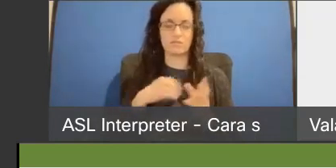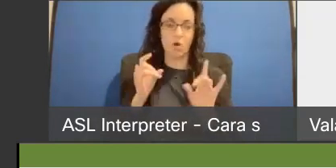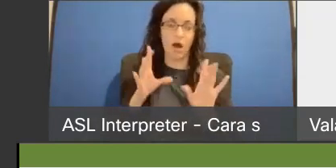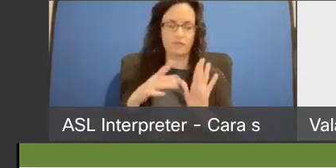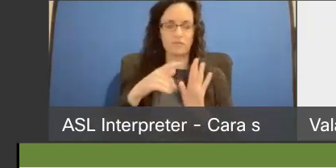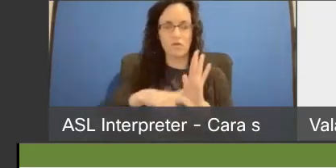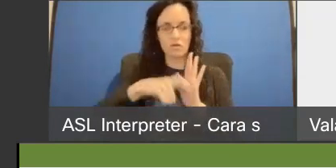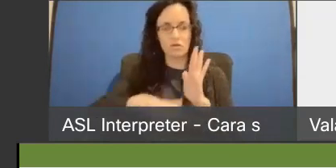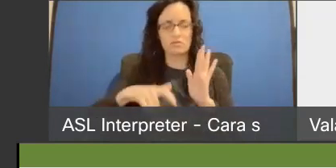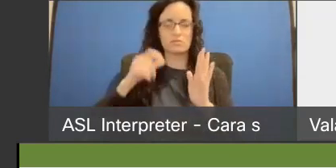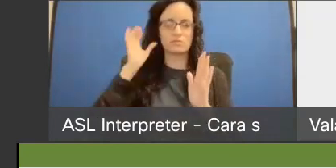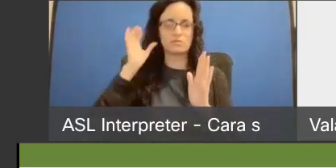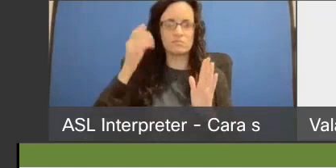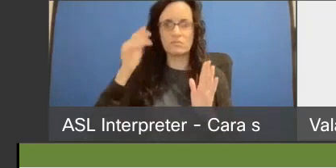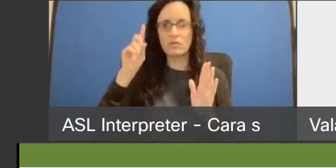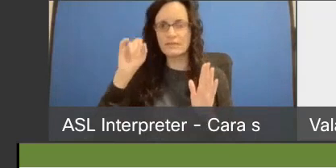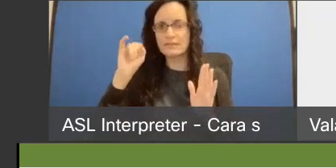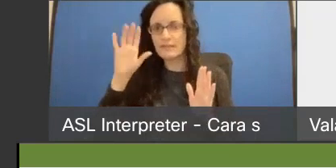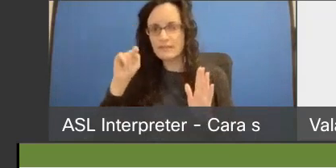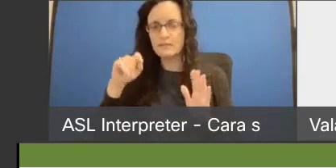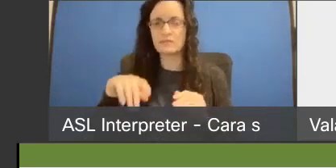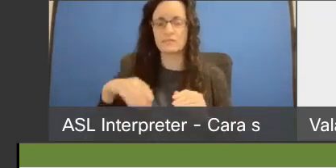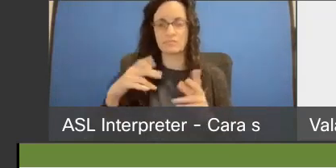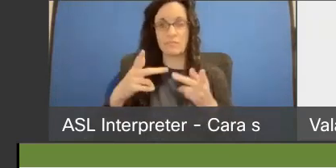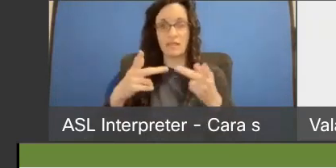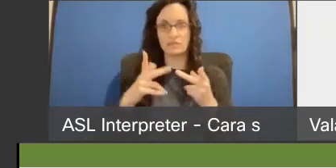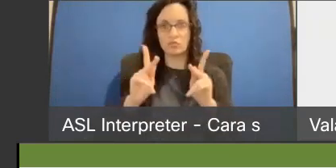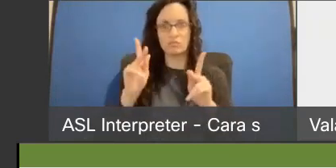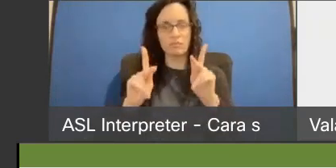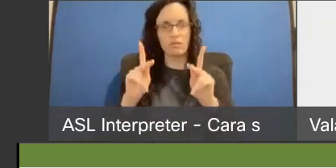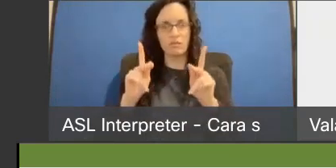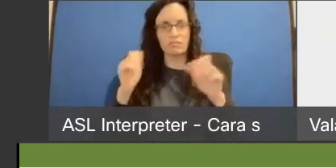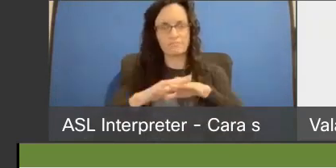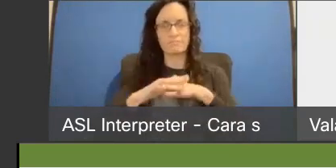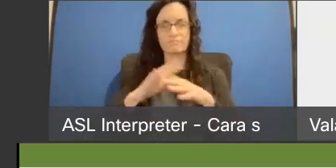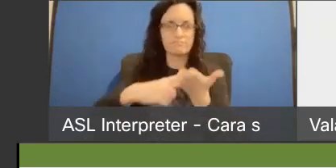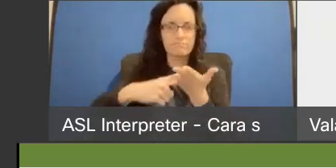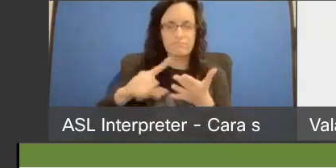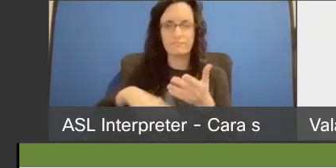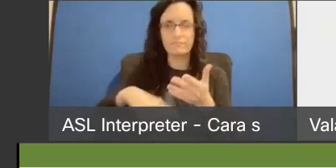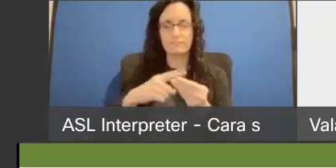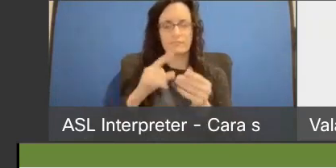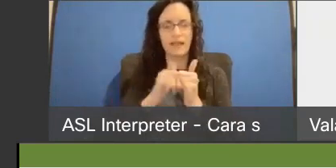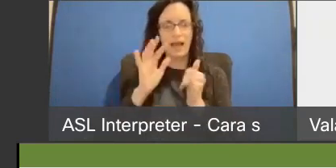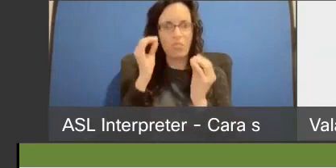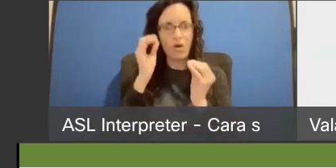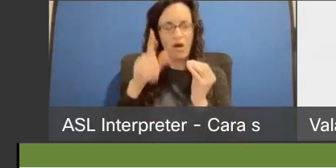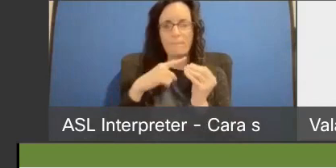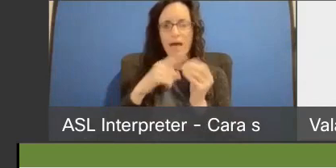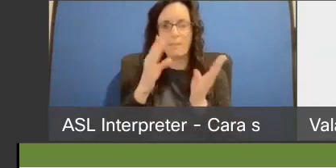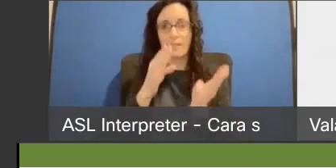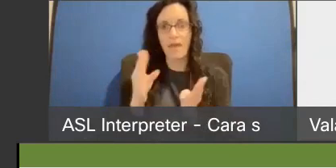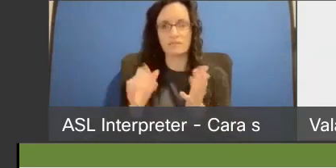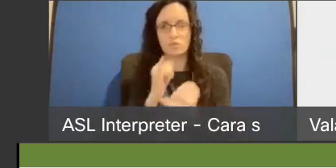online websites where people go to talk about this stuff together about how to end their lives. But preparatory behavior could be